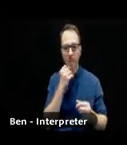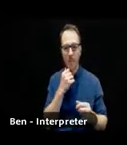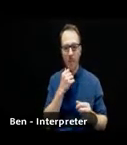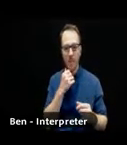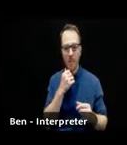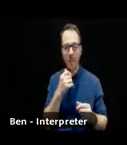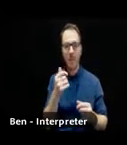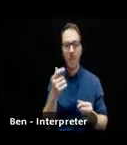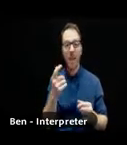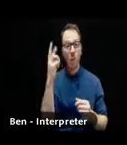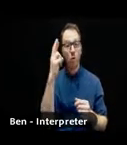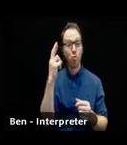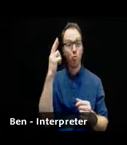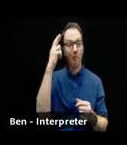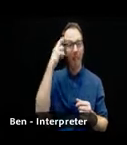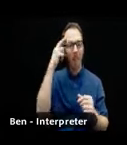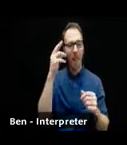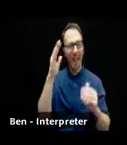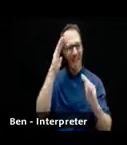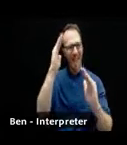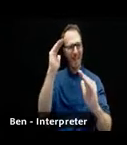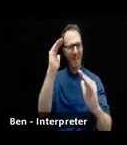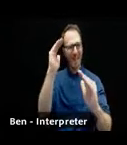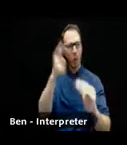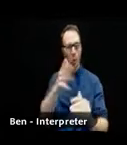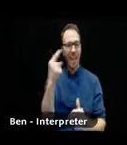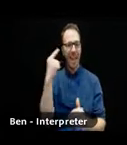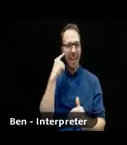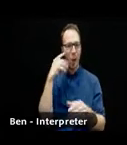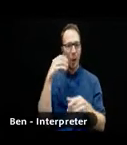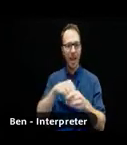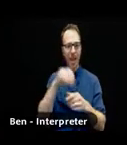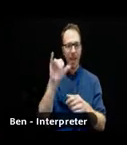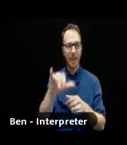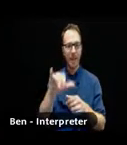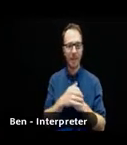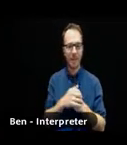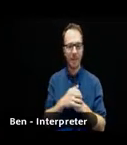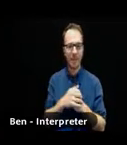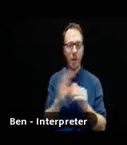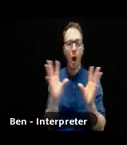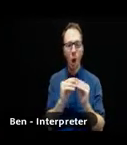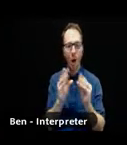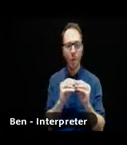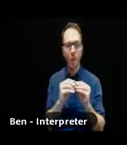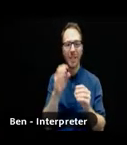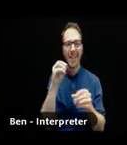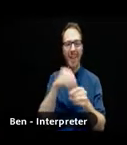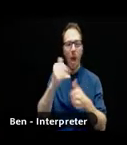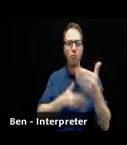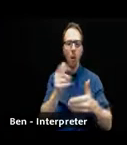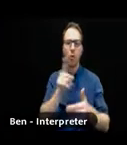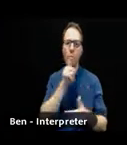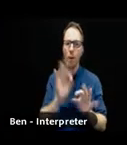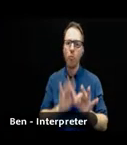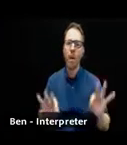reasonable expectations of what it is that you're going to hear in these conferences or in this process is really